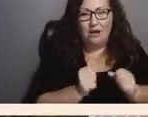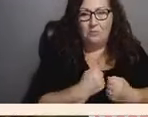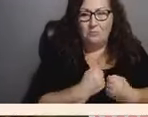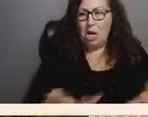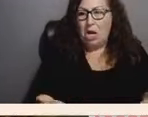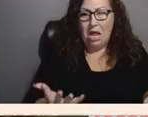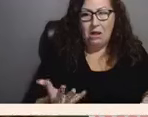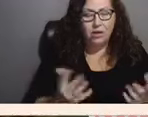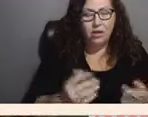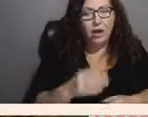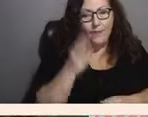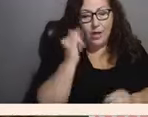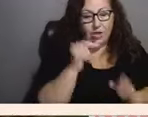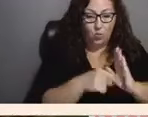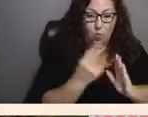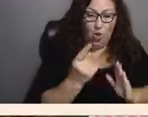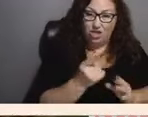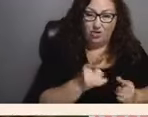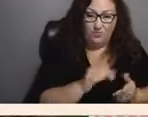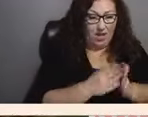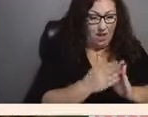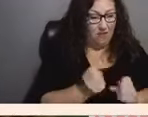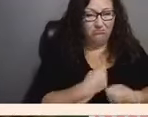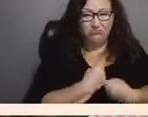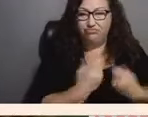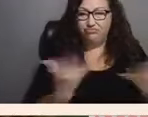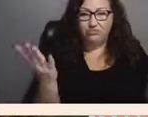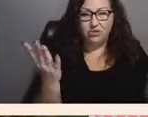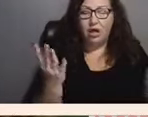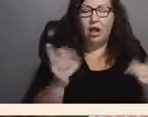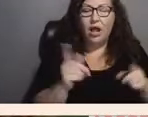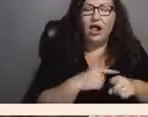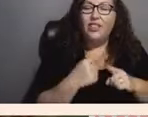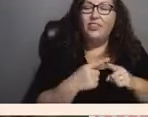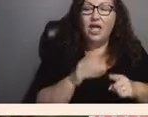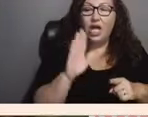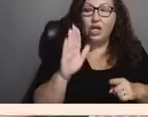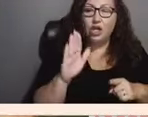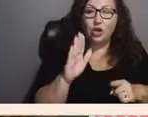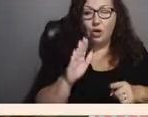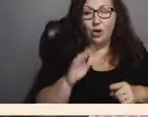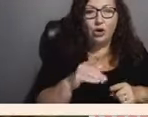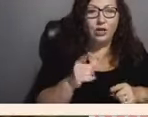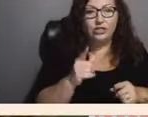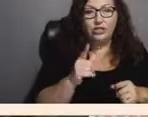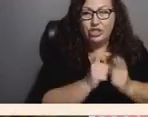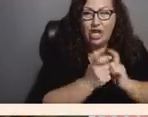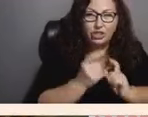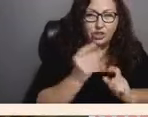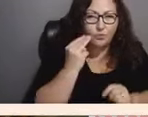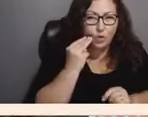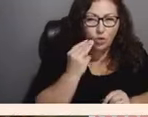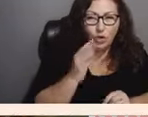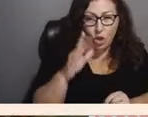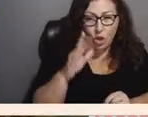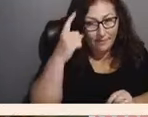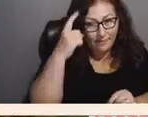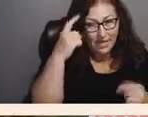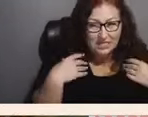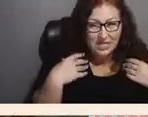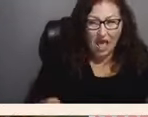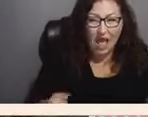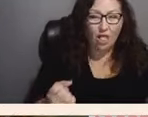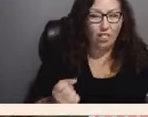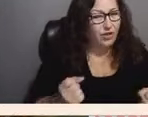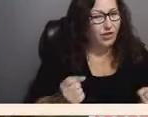that burnout situation, then your temperament changes. Your whole mental health starts to change.